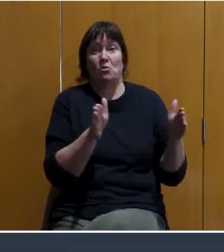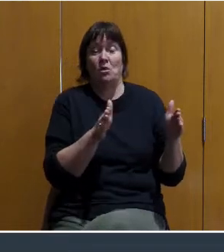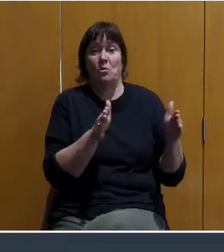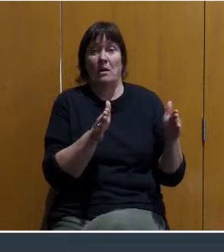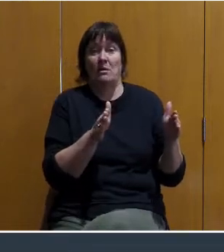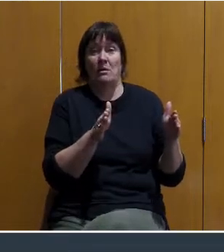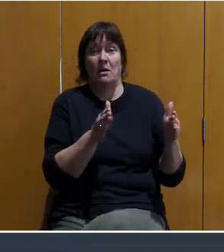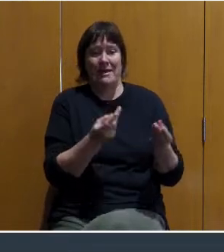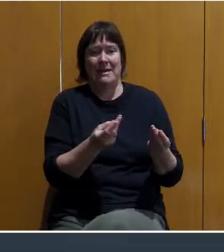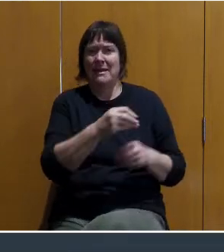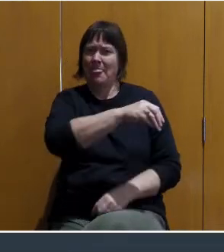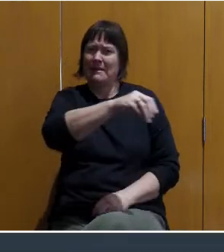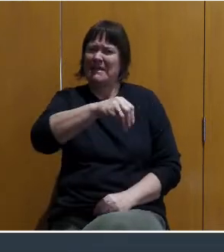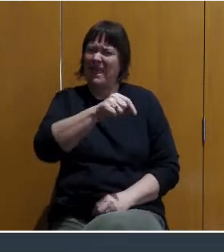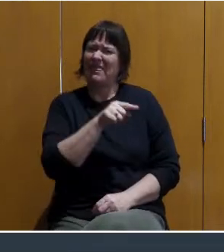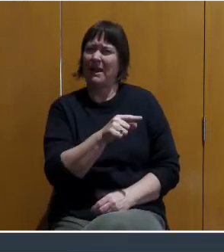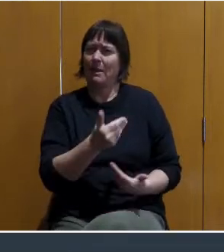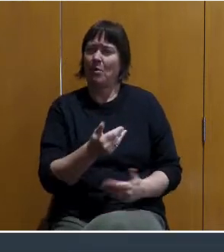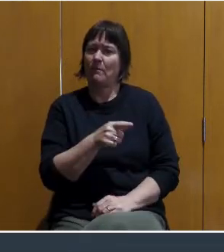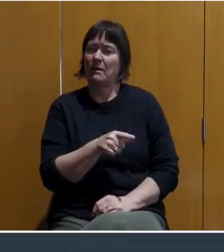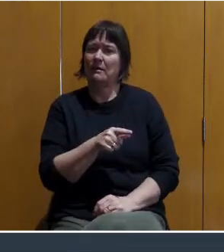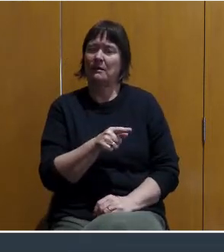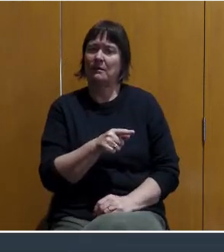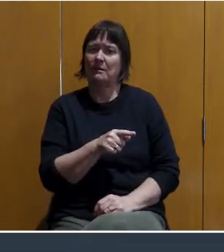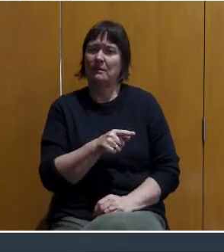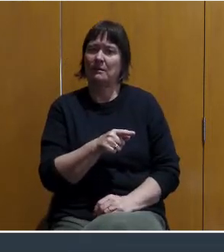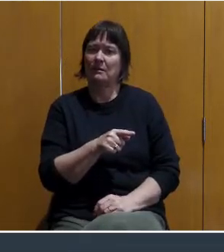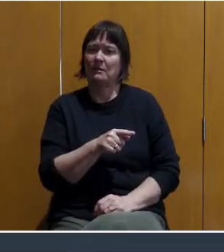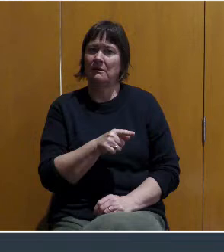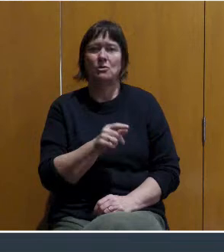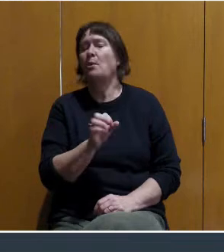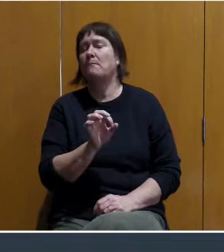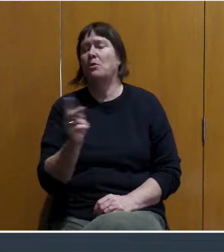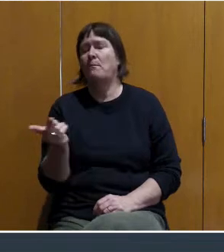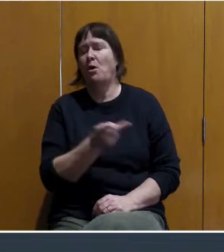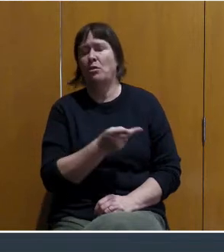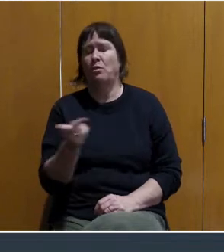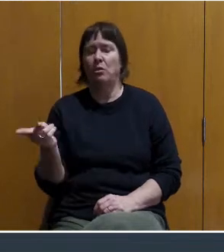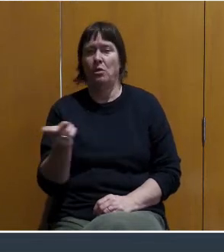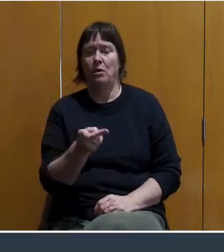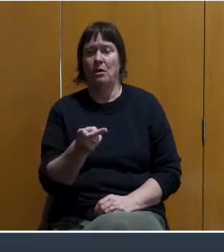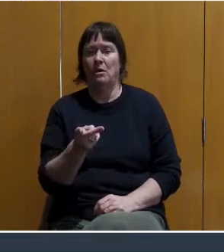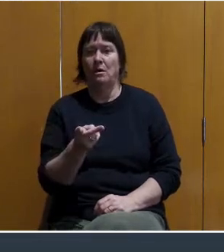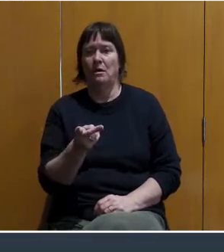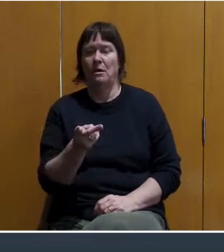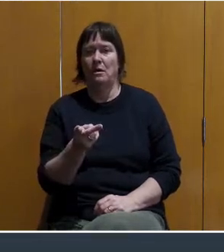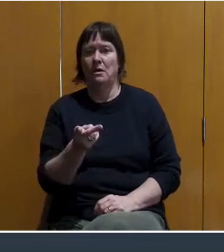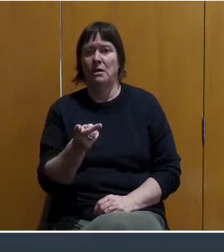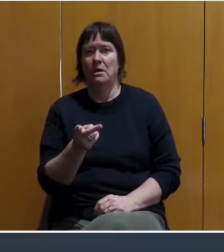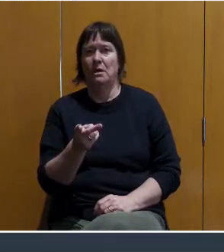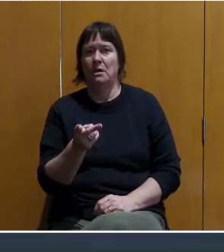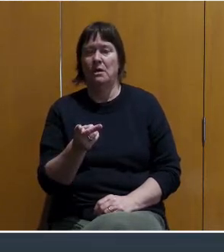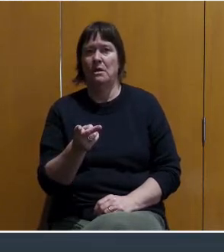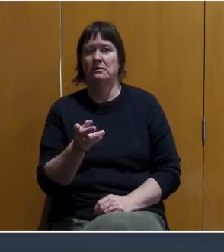place that's got sand at the moment. Yeah, but yeah, it isn't both beaches. So Yeah. basically, it's allowing a space